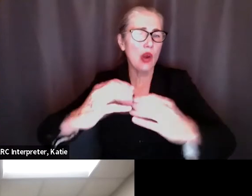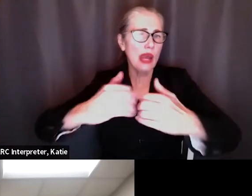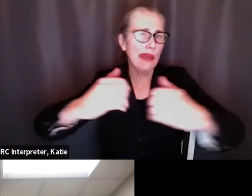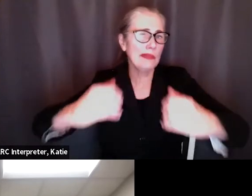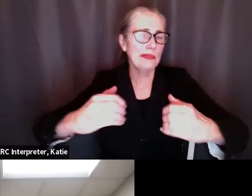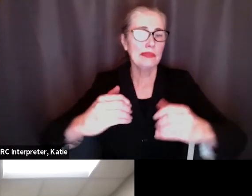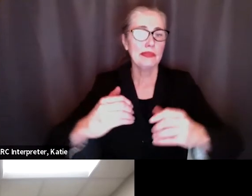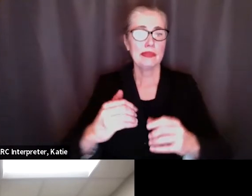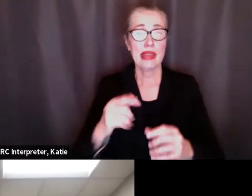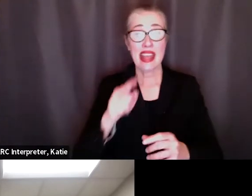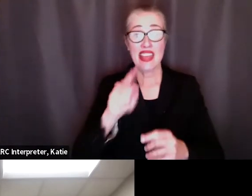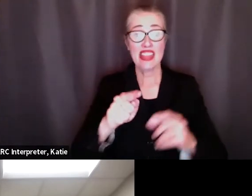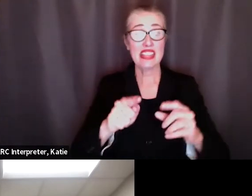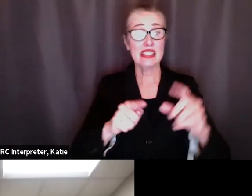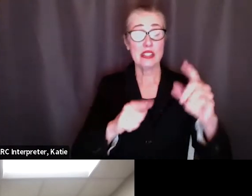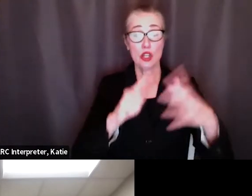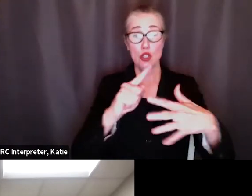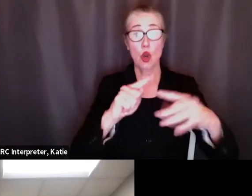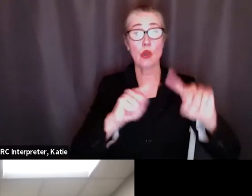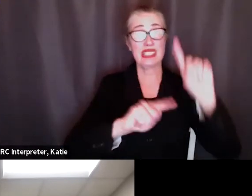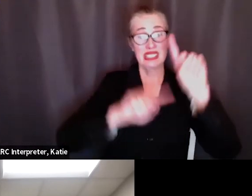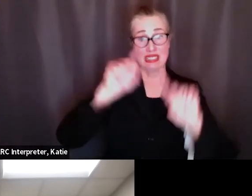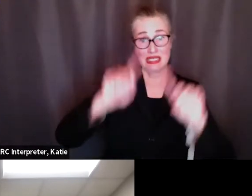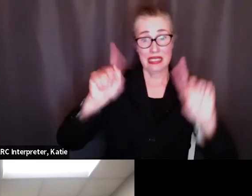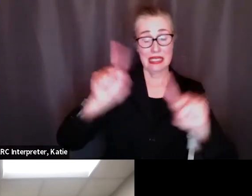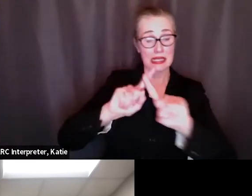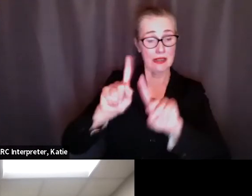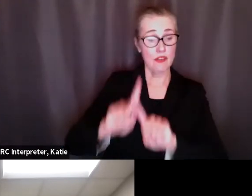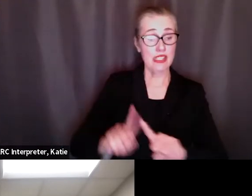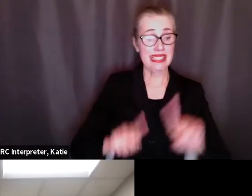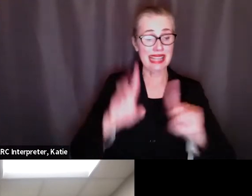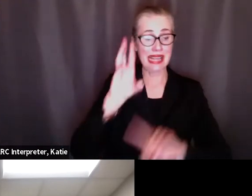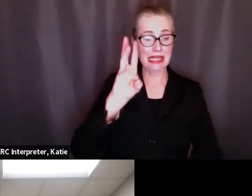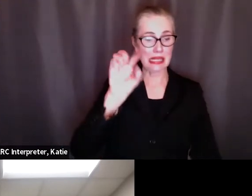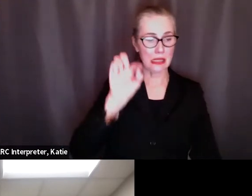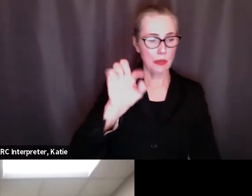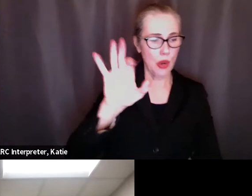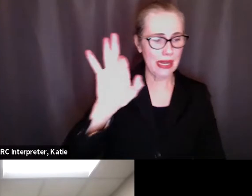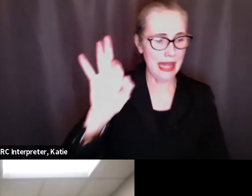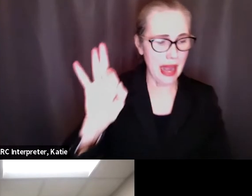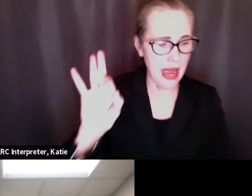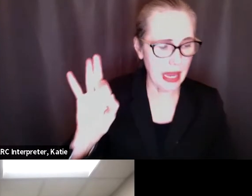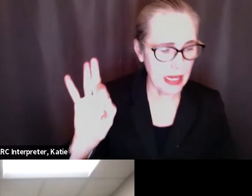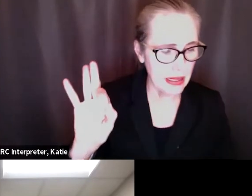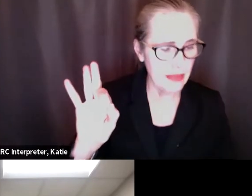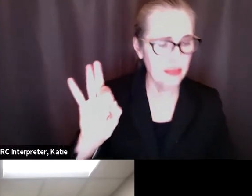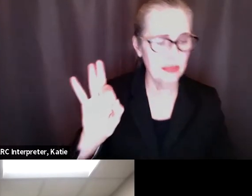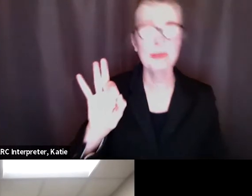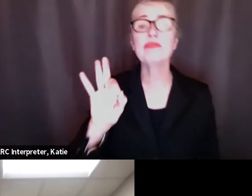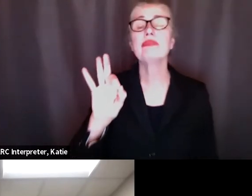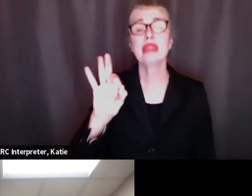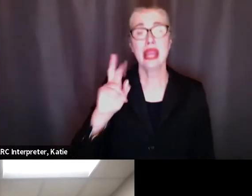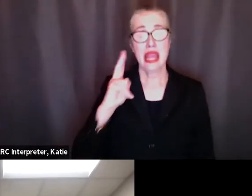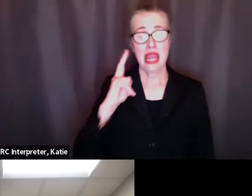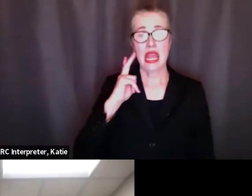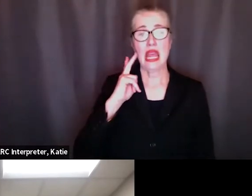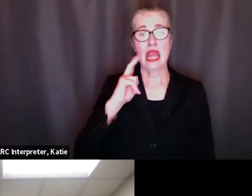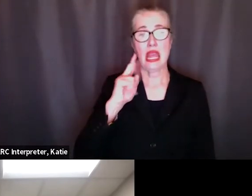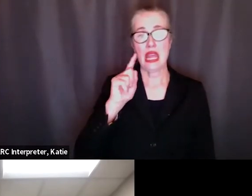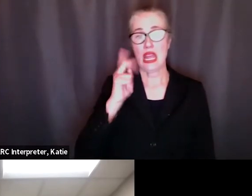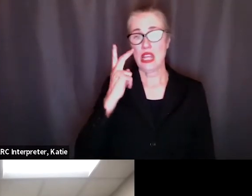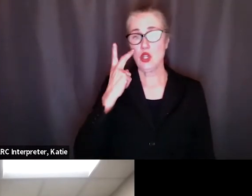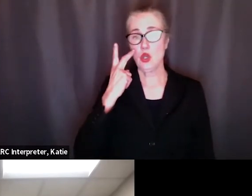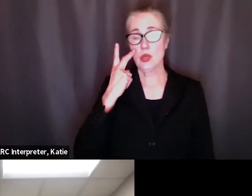variance on this one was at 6.9 um and then you can see from a spread here um